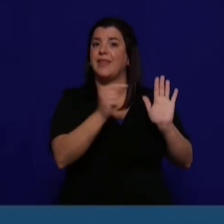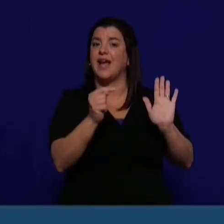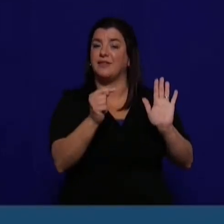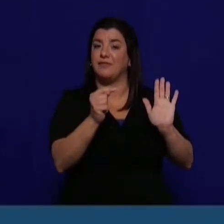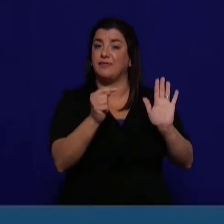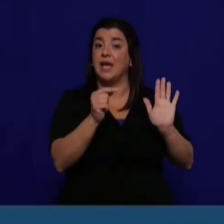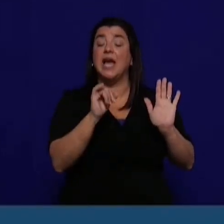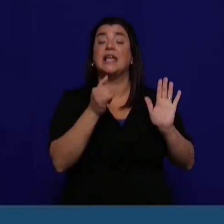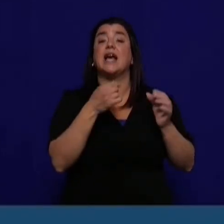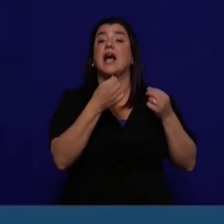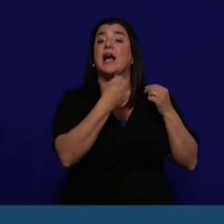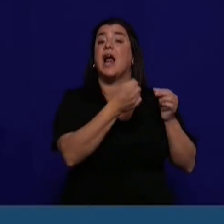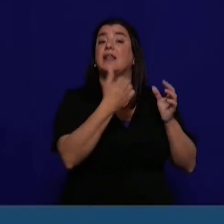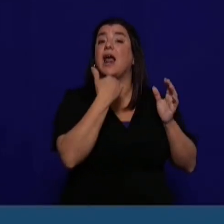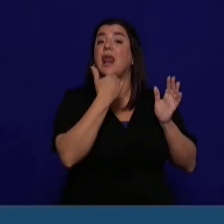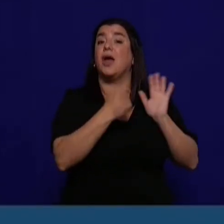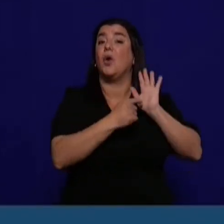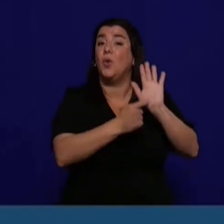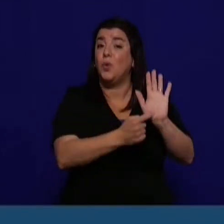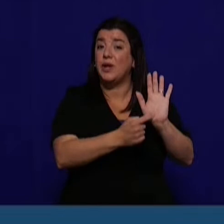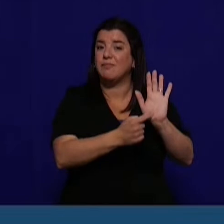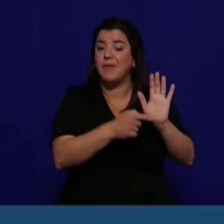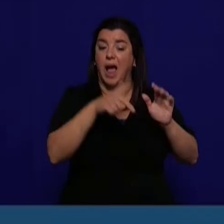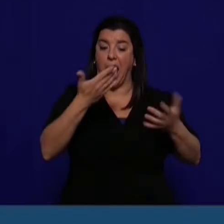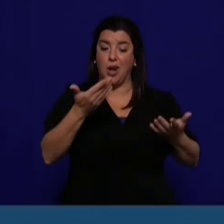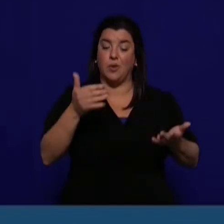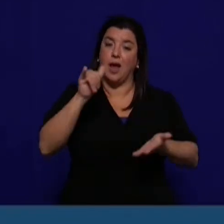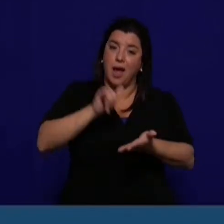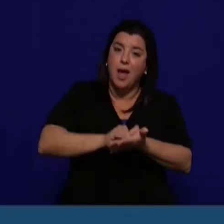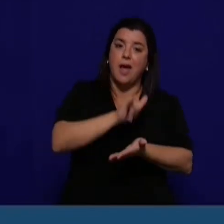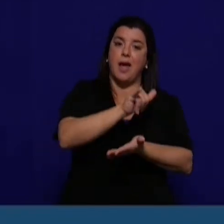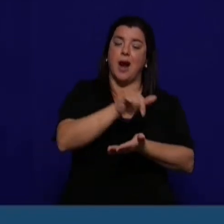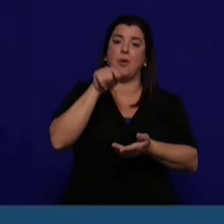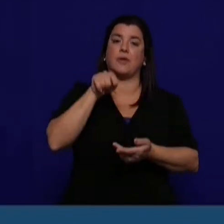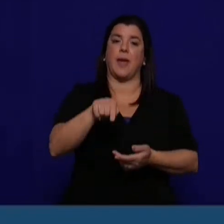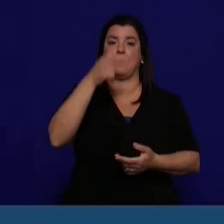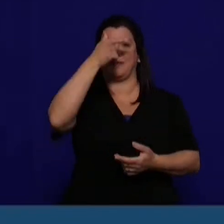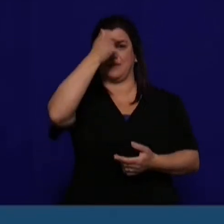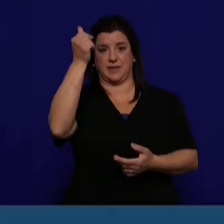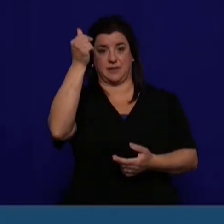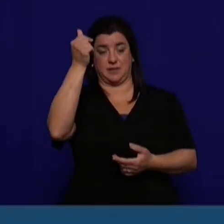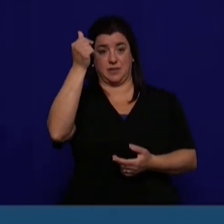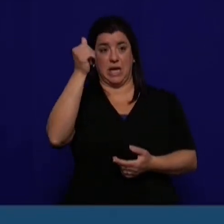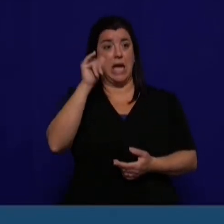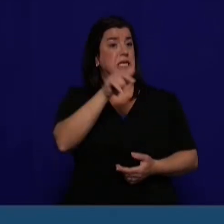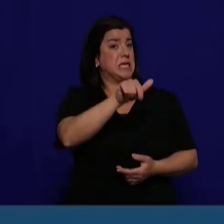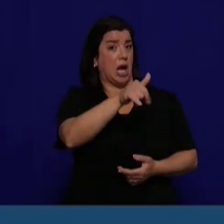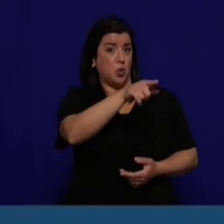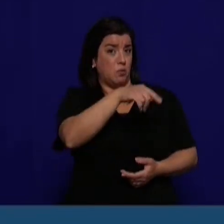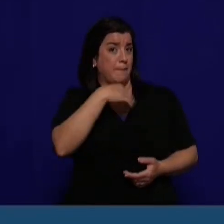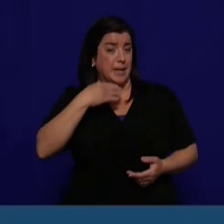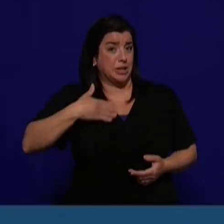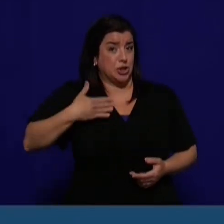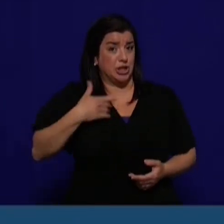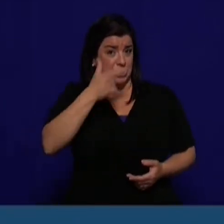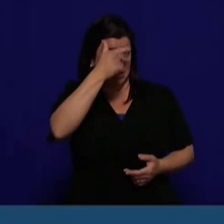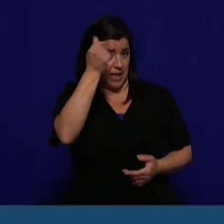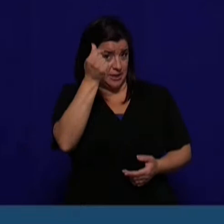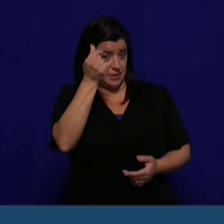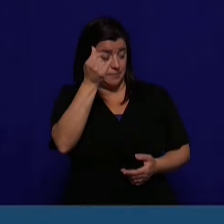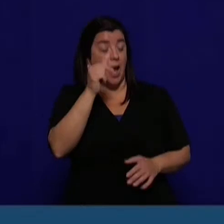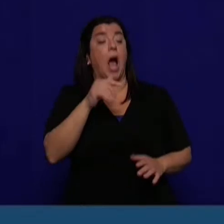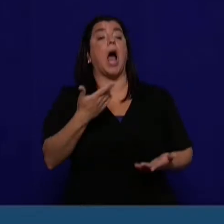test fl-ajruport. Dawk il-persuni li jirrifjutaw li jiġu testjati jitpoġġew f'kwarantina.